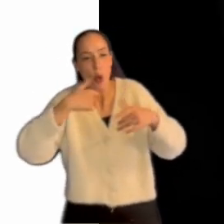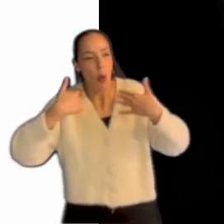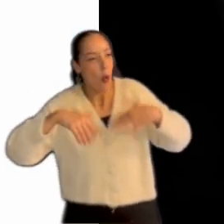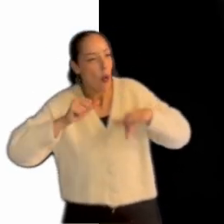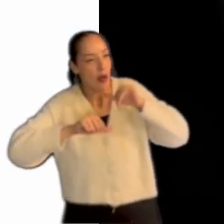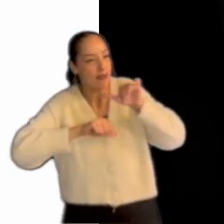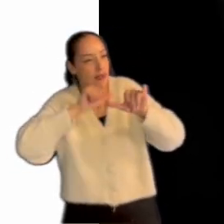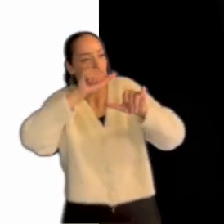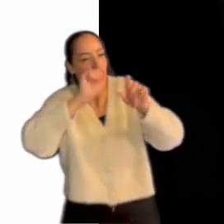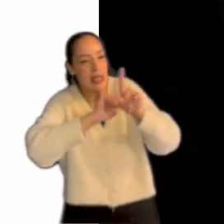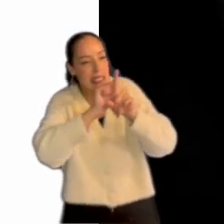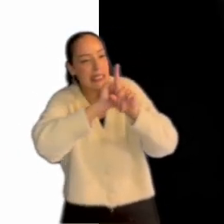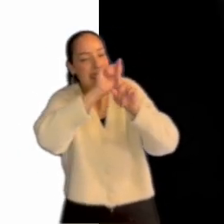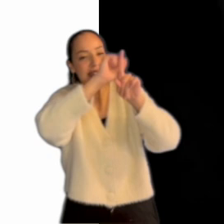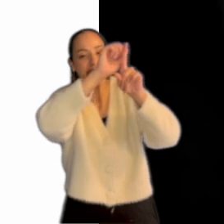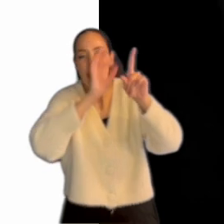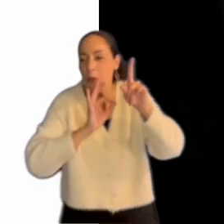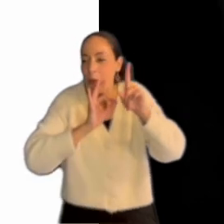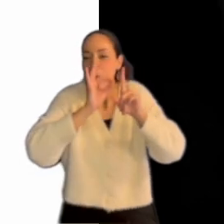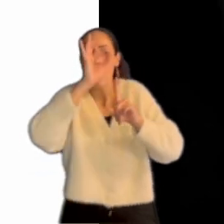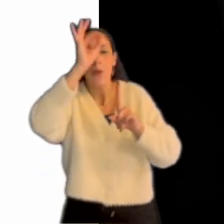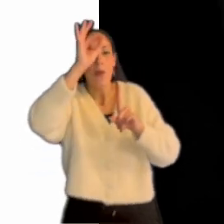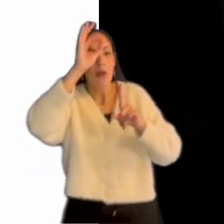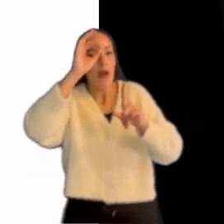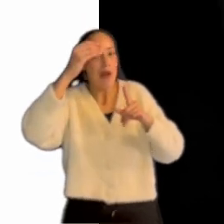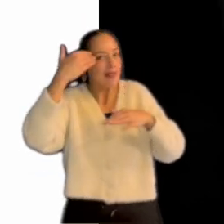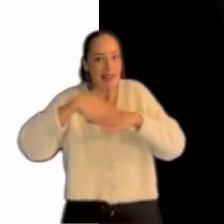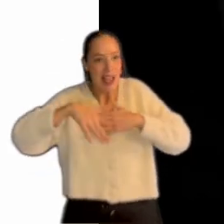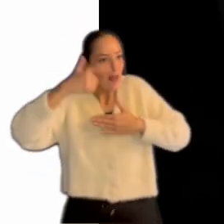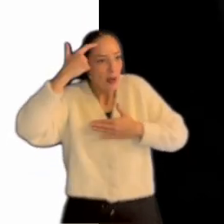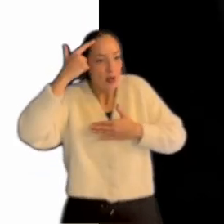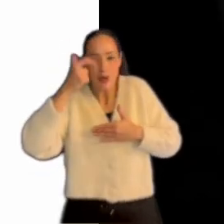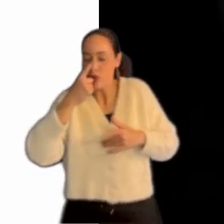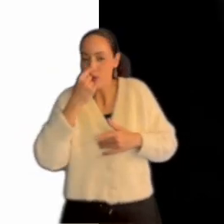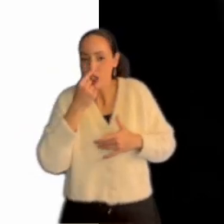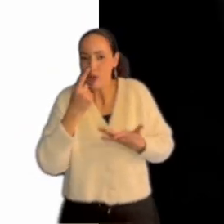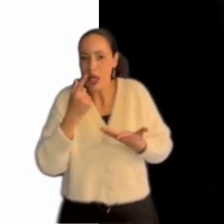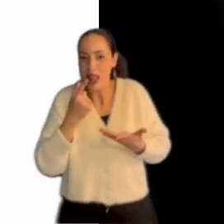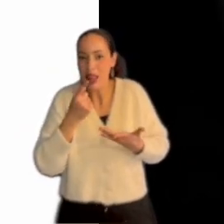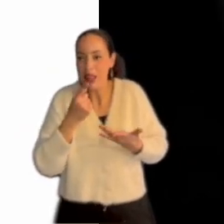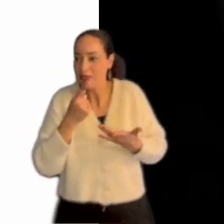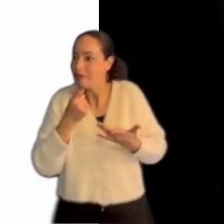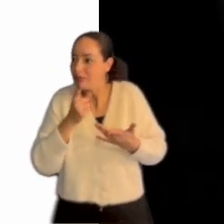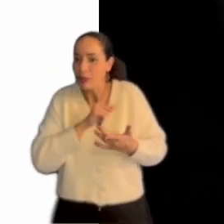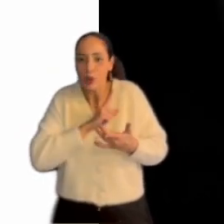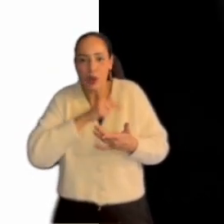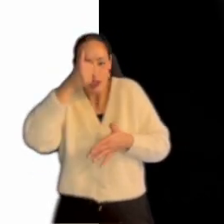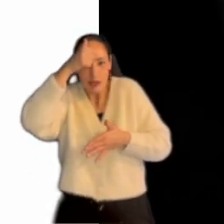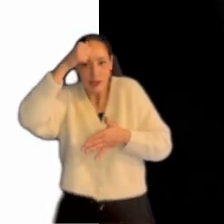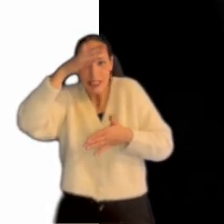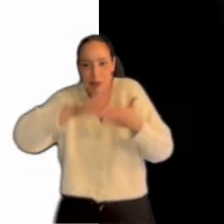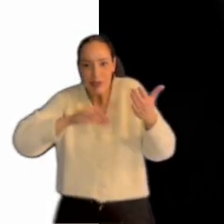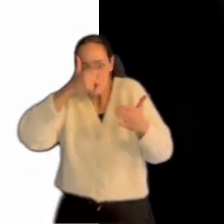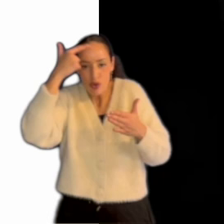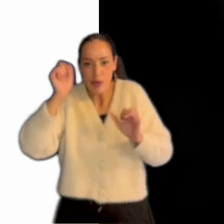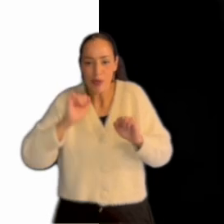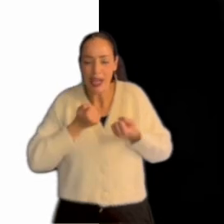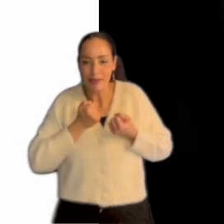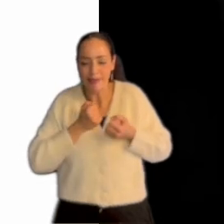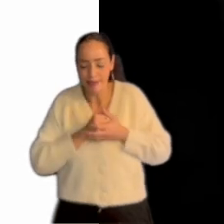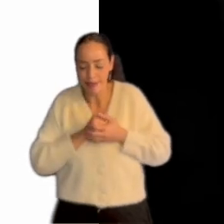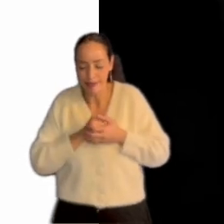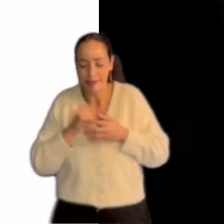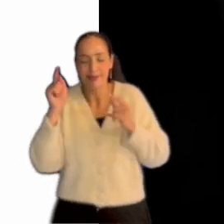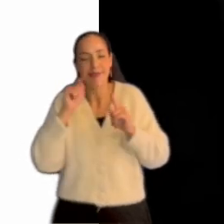A trauma-informed approach to care and support must and can always exceed expectations. In this place of darkness, what is possible is